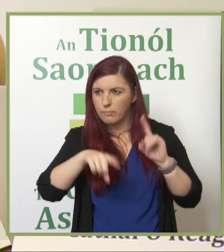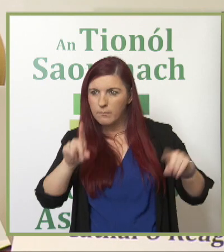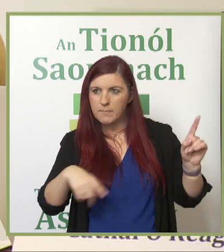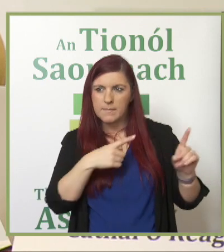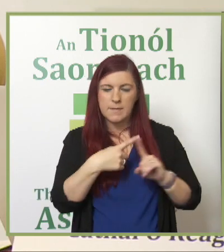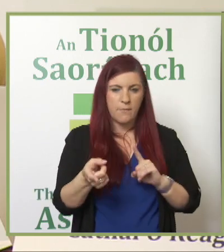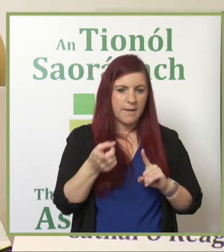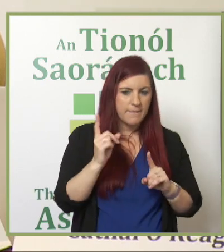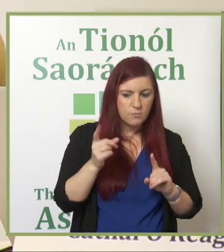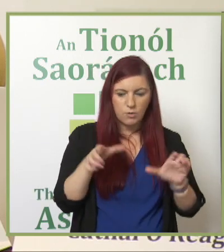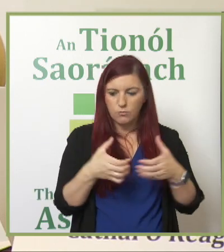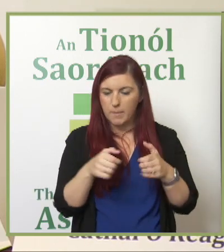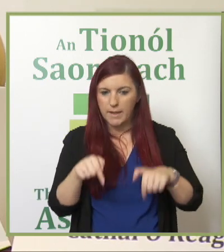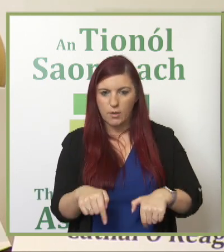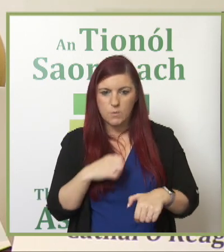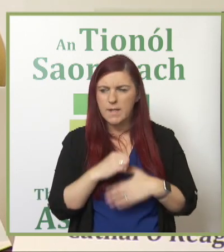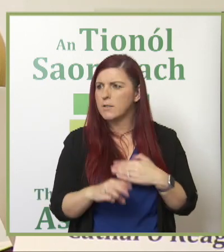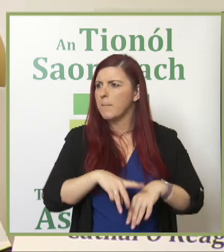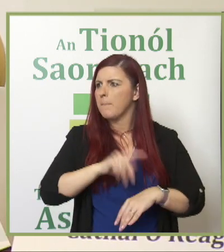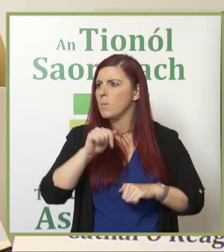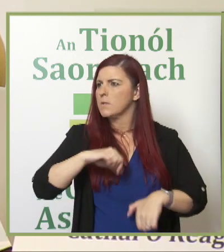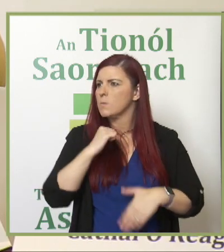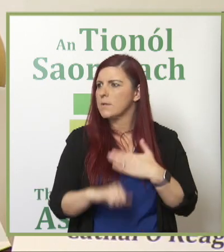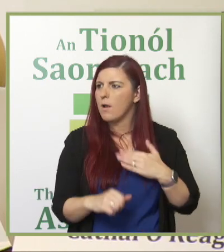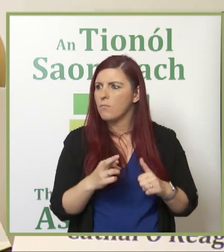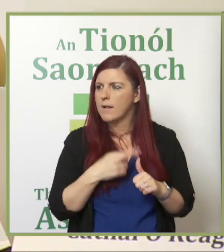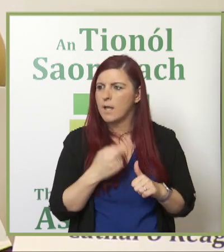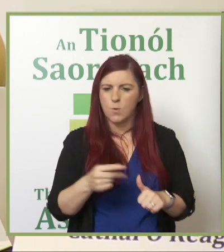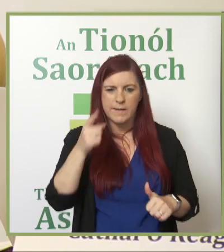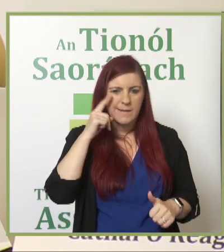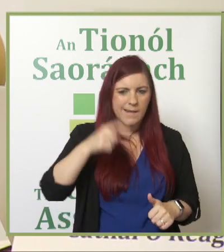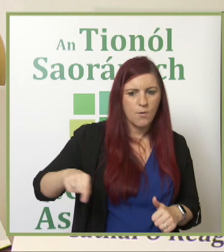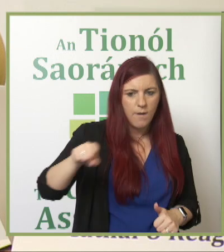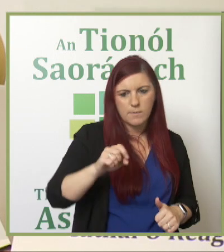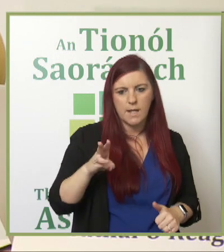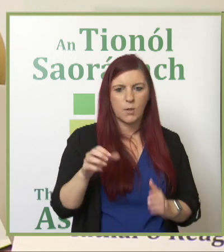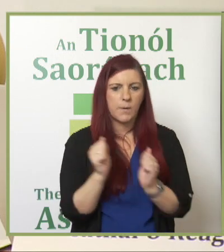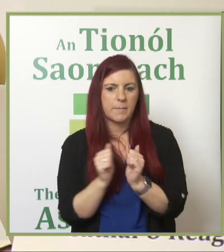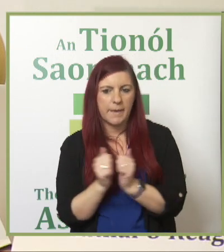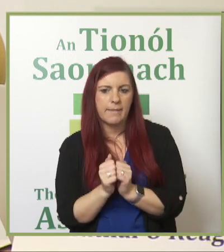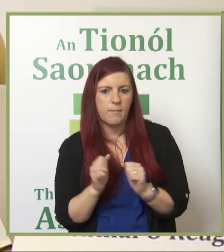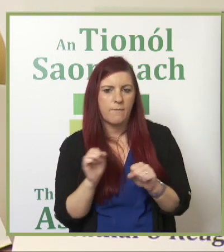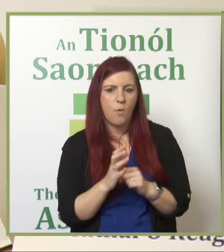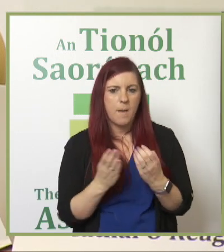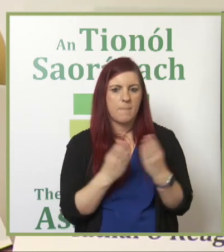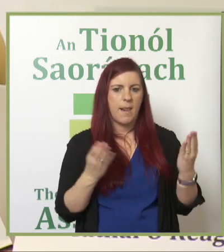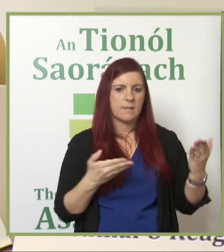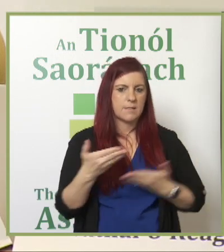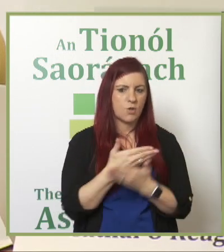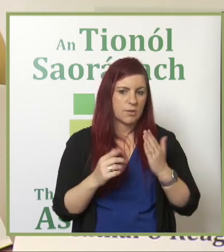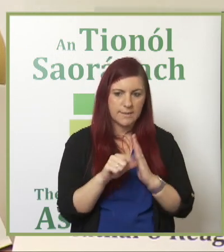are here already today. Most of them actually here already today, and you will see them and you'll meet others on the panel discussion as we walk through